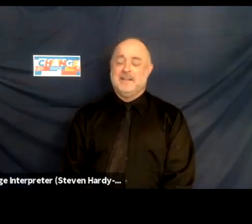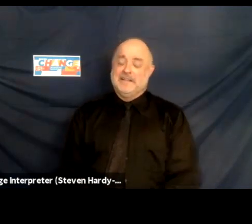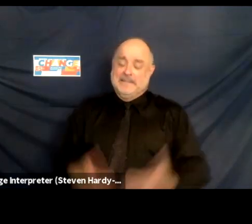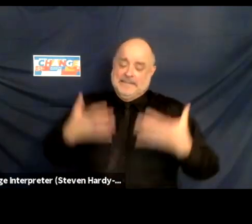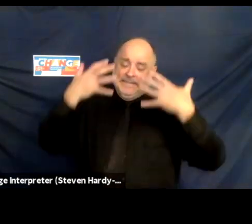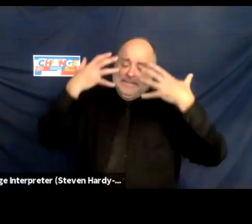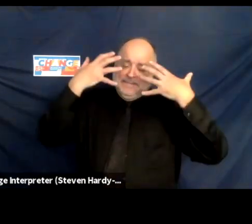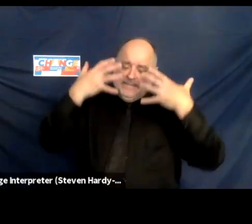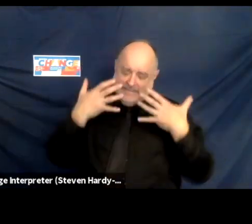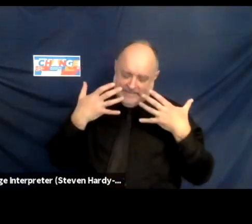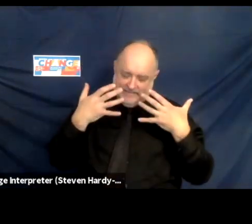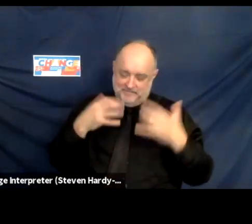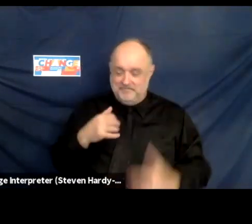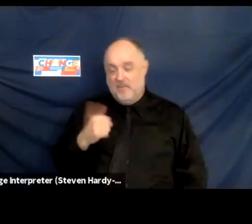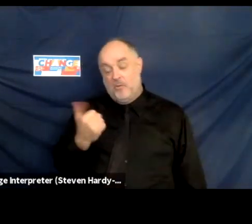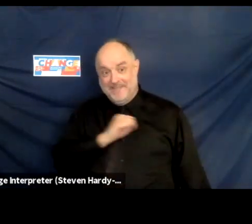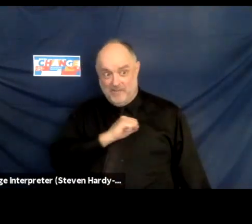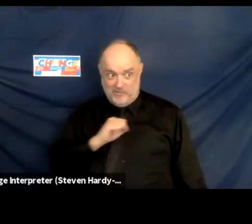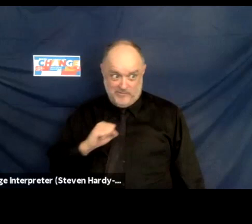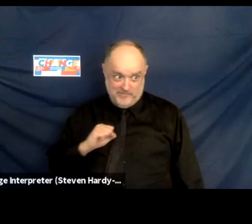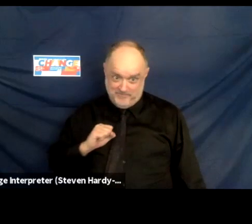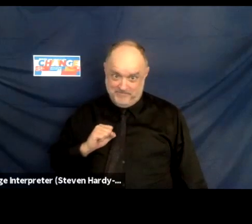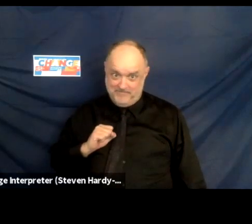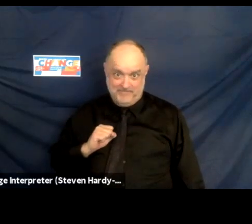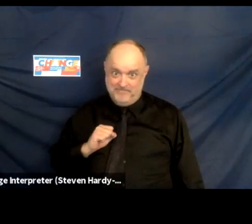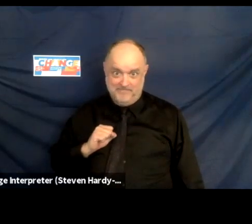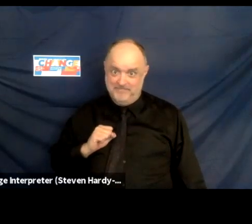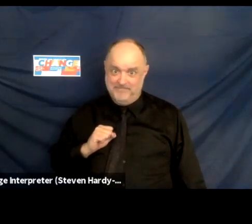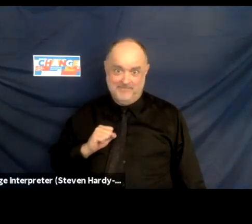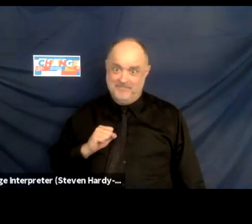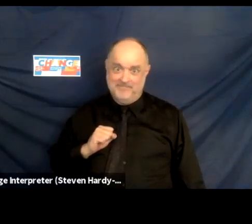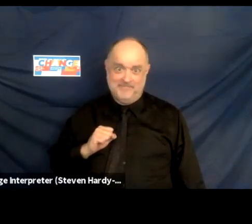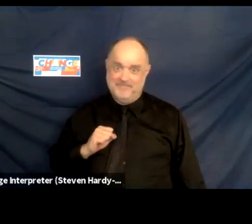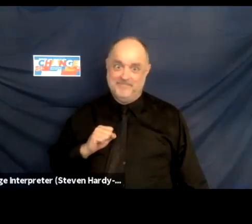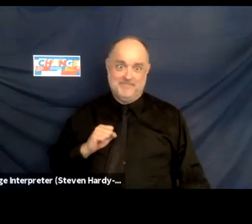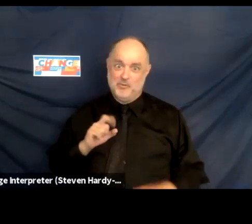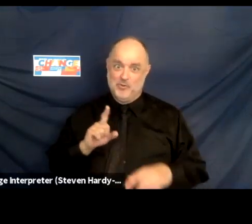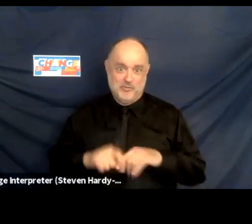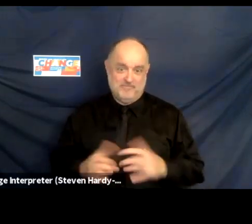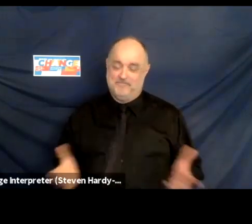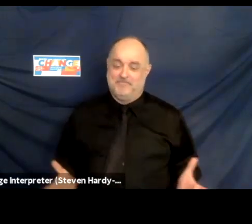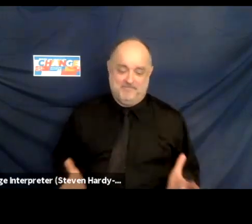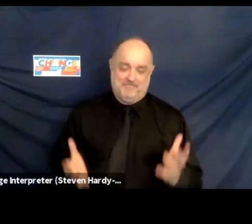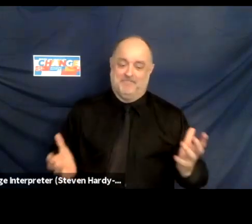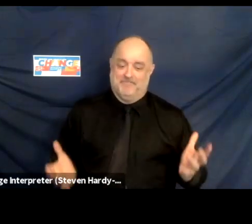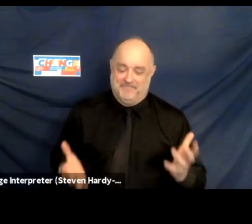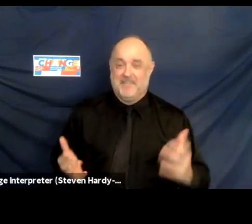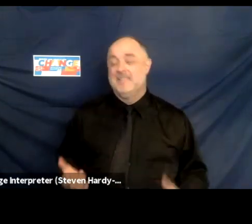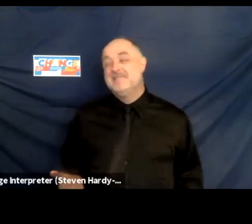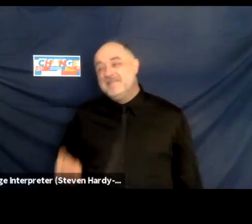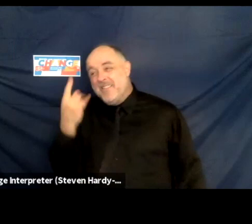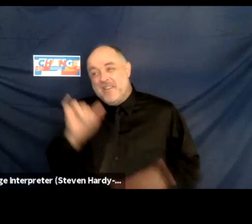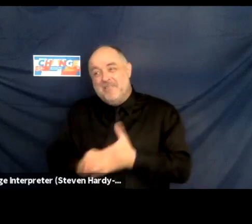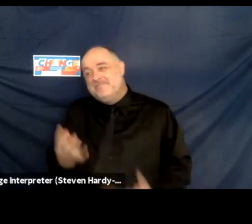not able to advance their portions of the bills. Four committees have to act on surface transportation to get the job done. We're one of them.